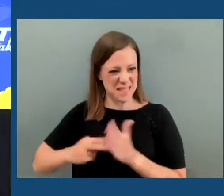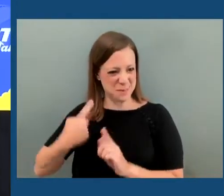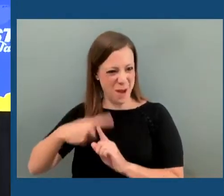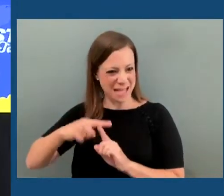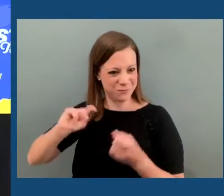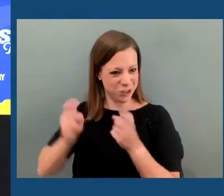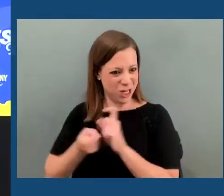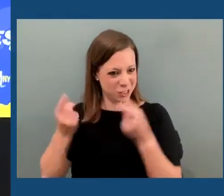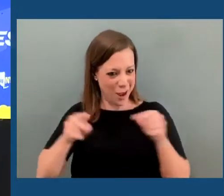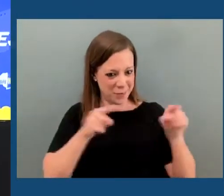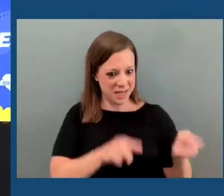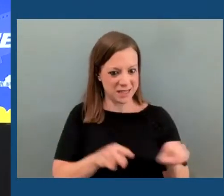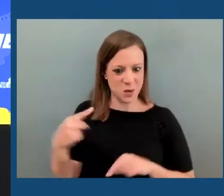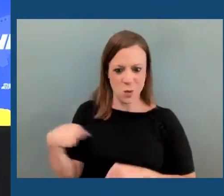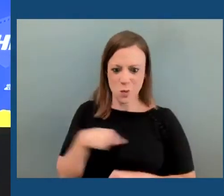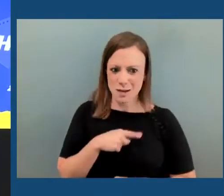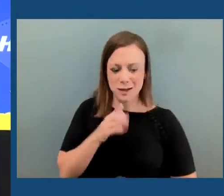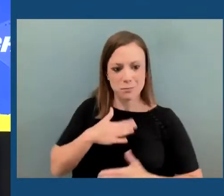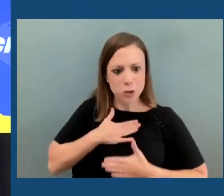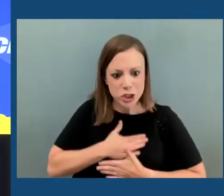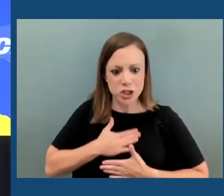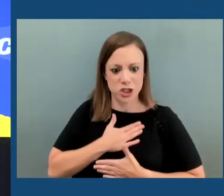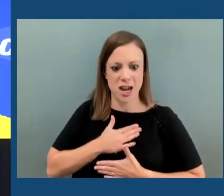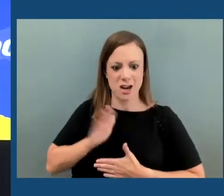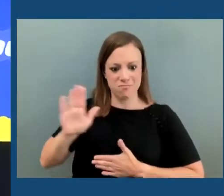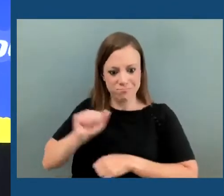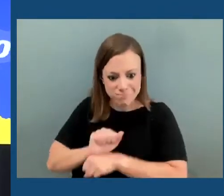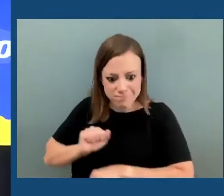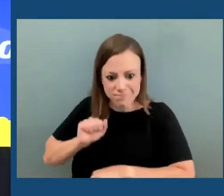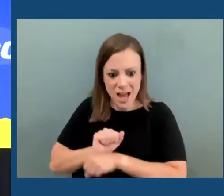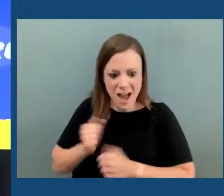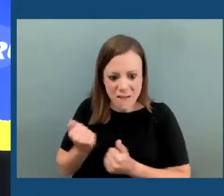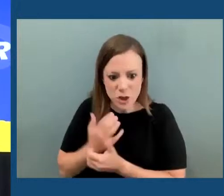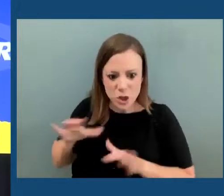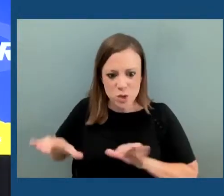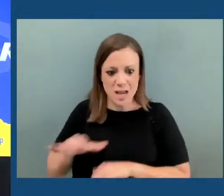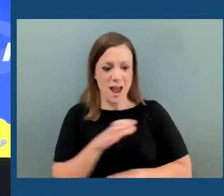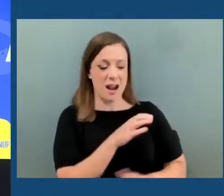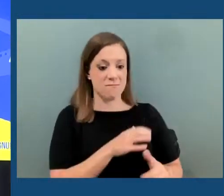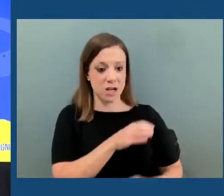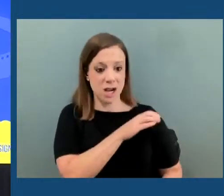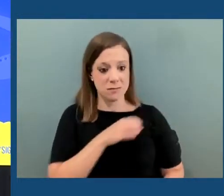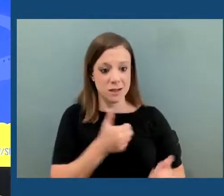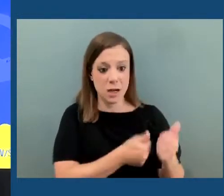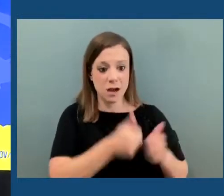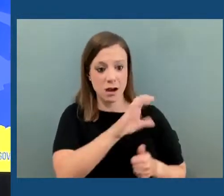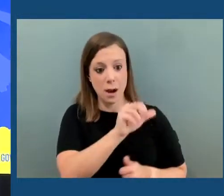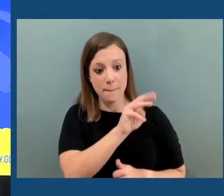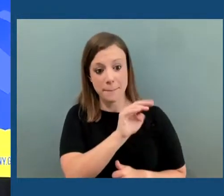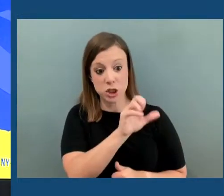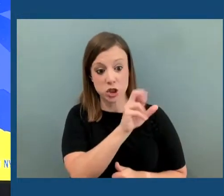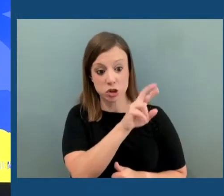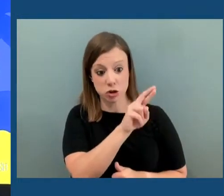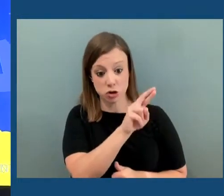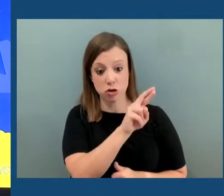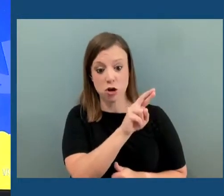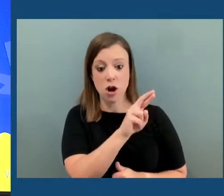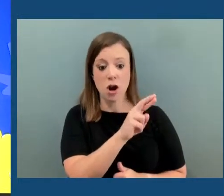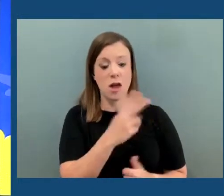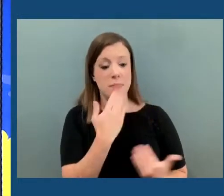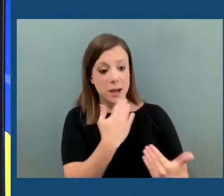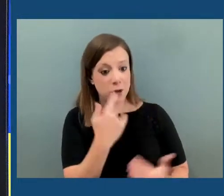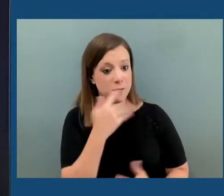and appreciate all the good things you're going to continue to do for the greater Rochester community. The County Executive